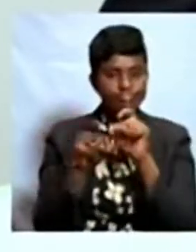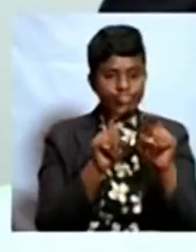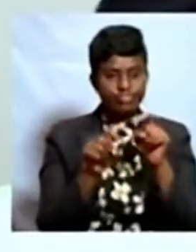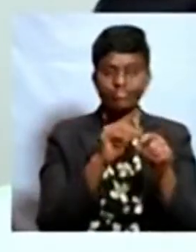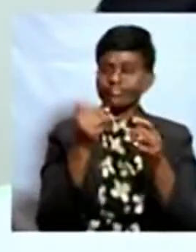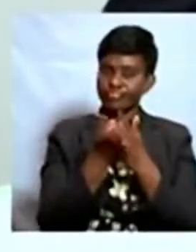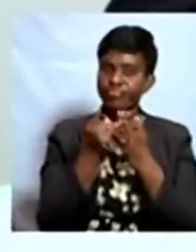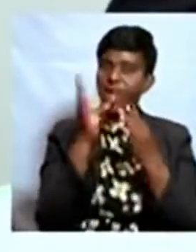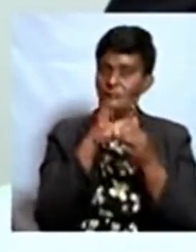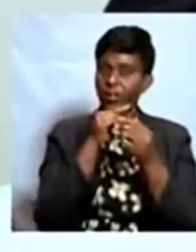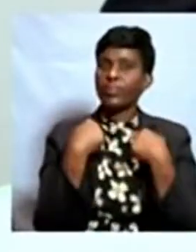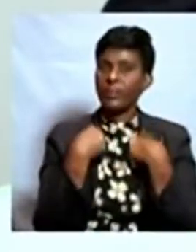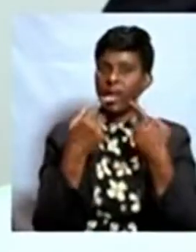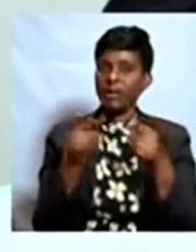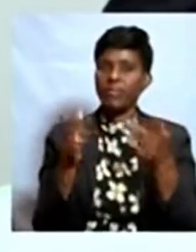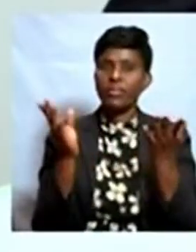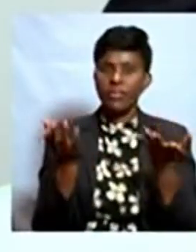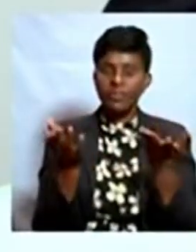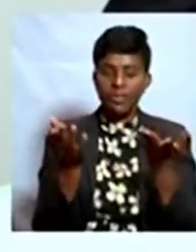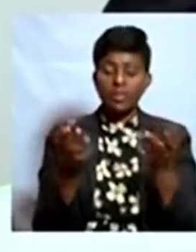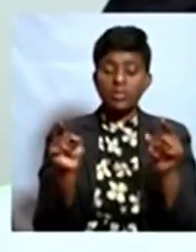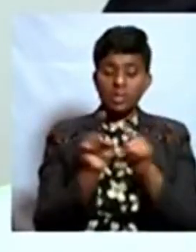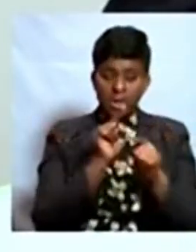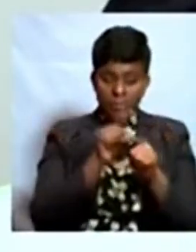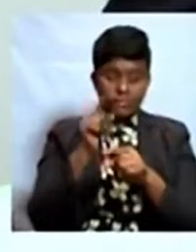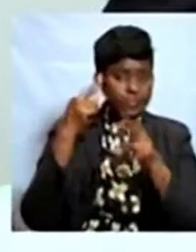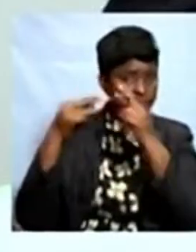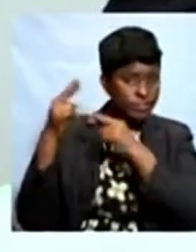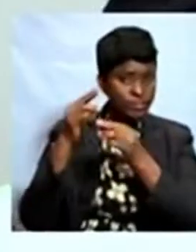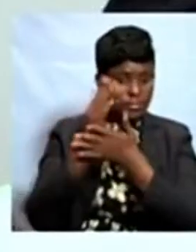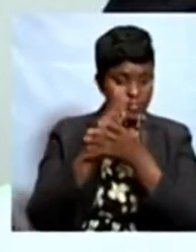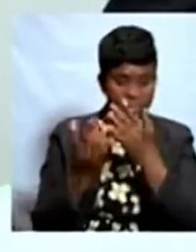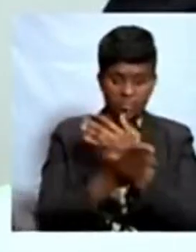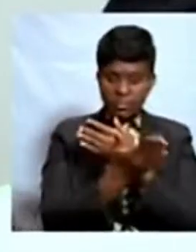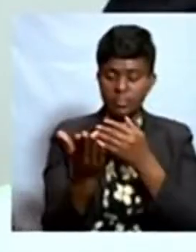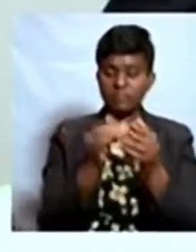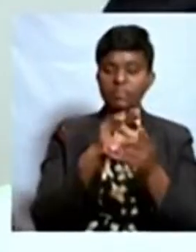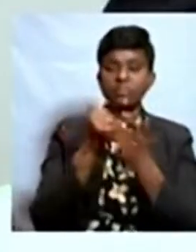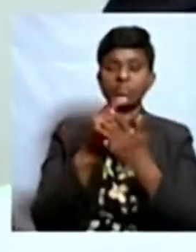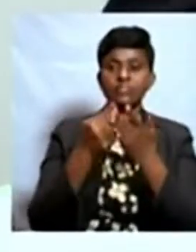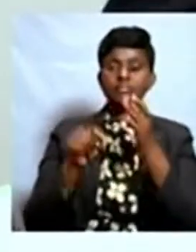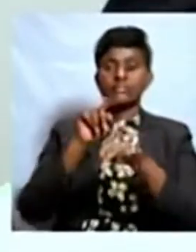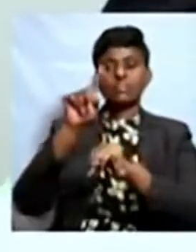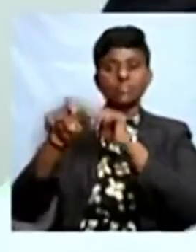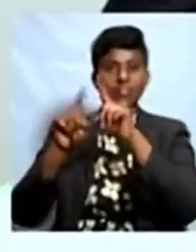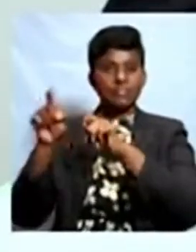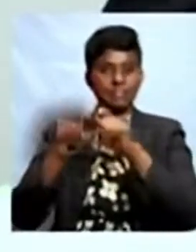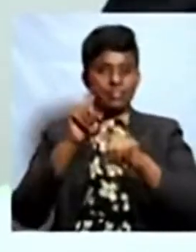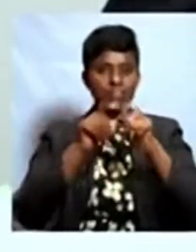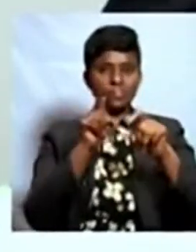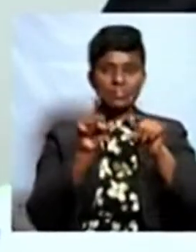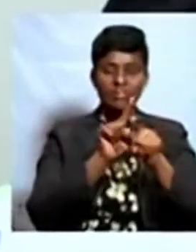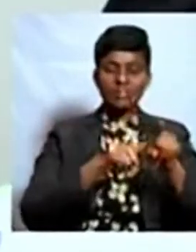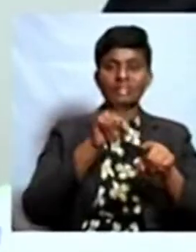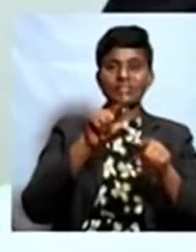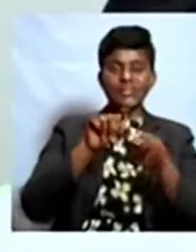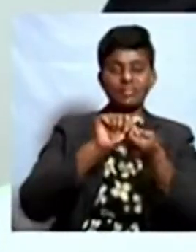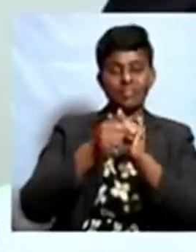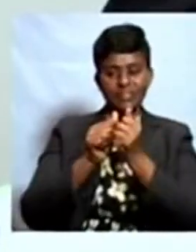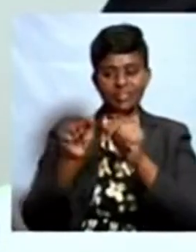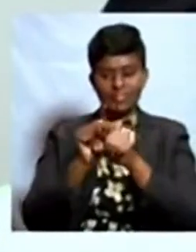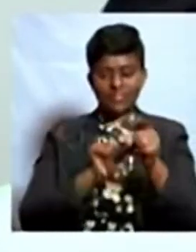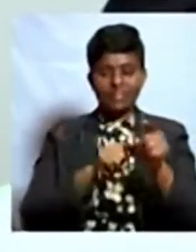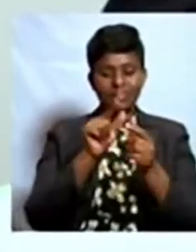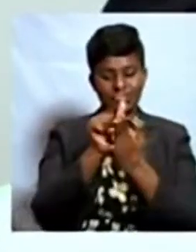was conducted, and this revealed that some of the protocol questions require amendments to